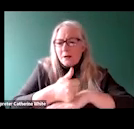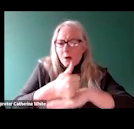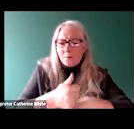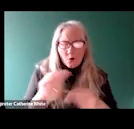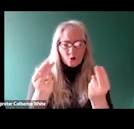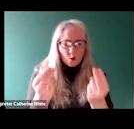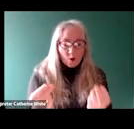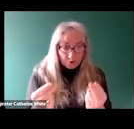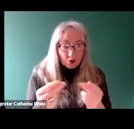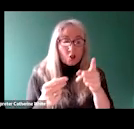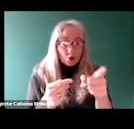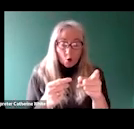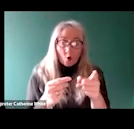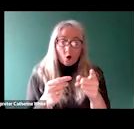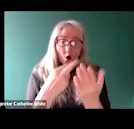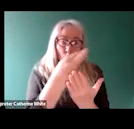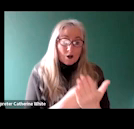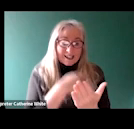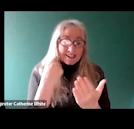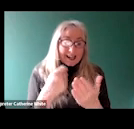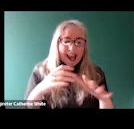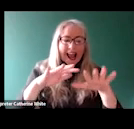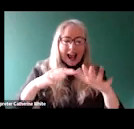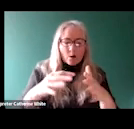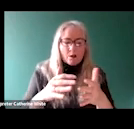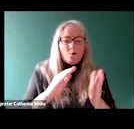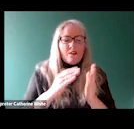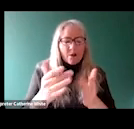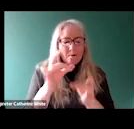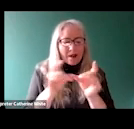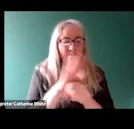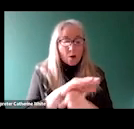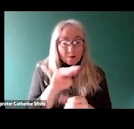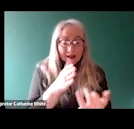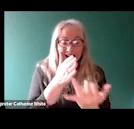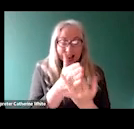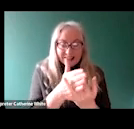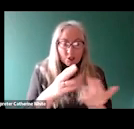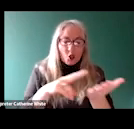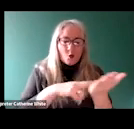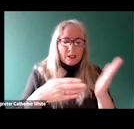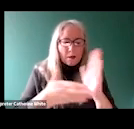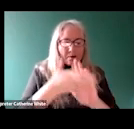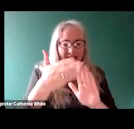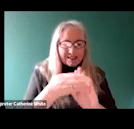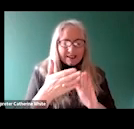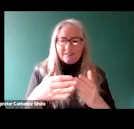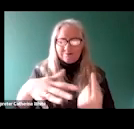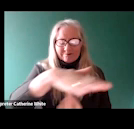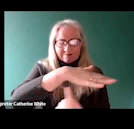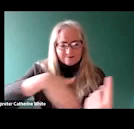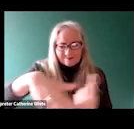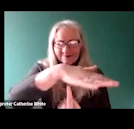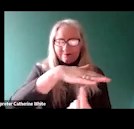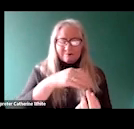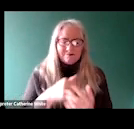the main regulation is that adequate provision shall be made for people to access and use a building, its facilities and its